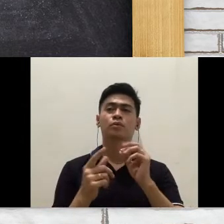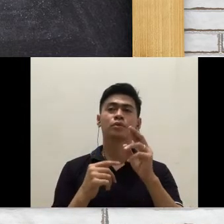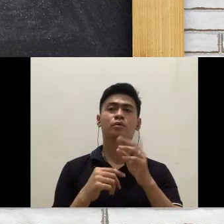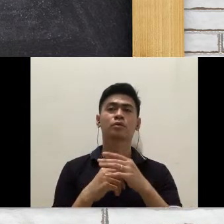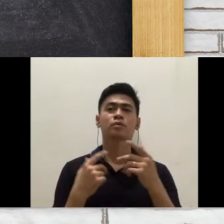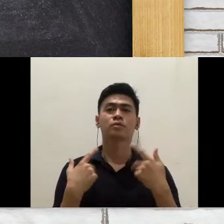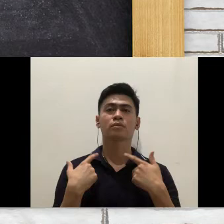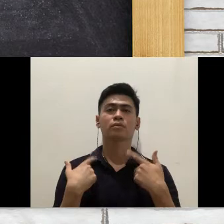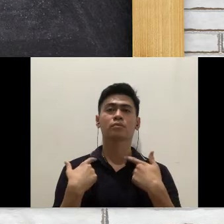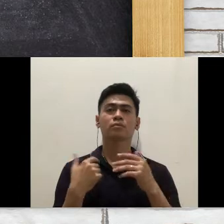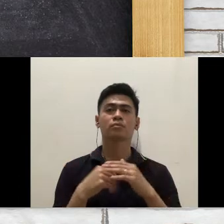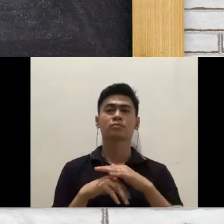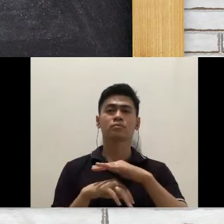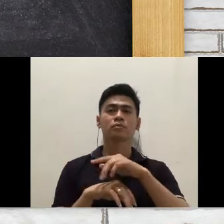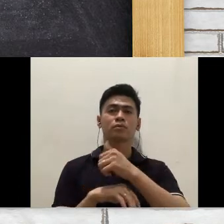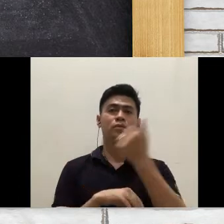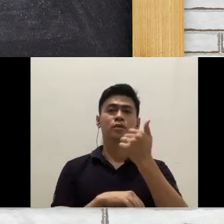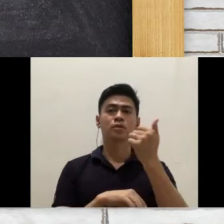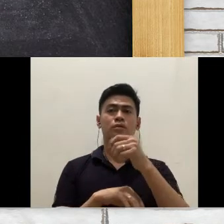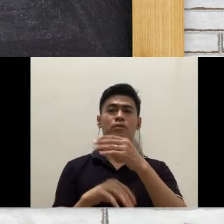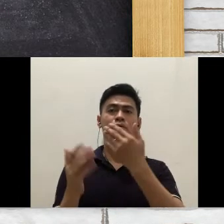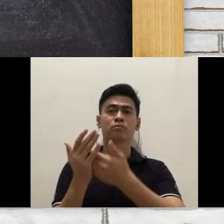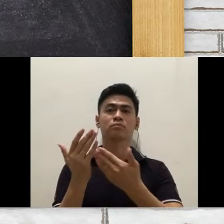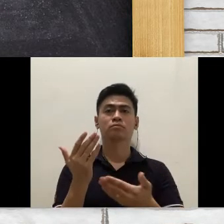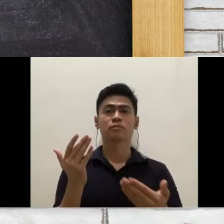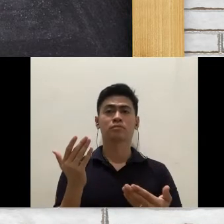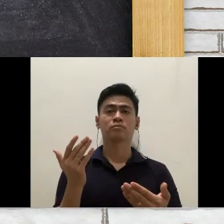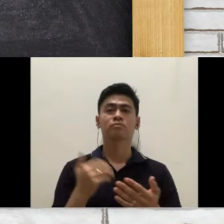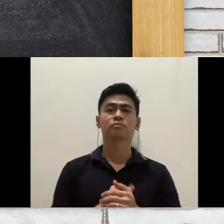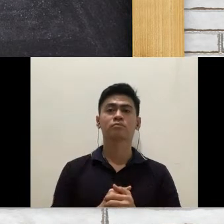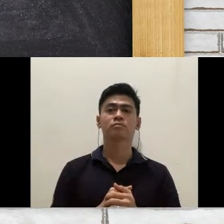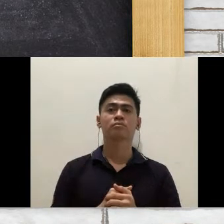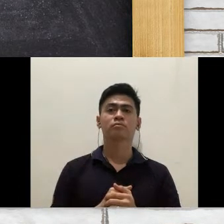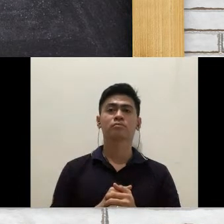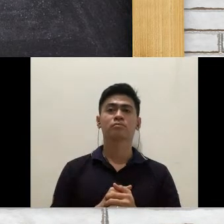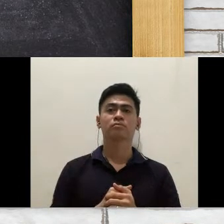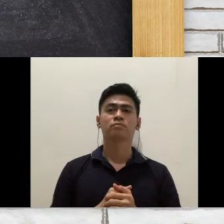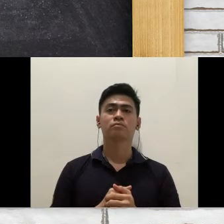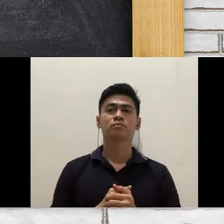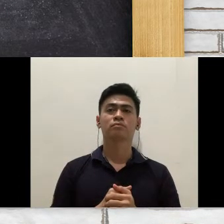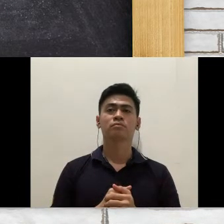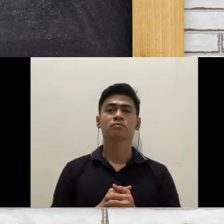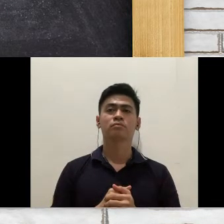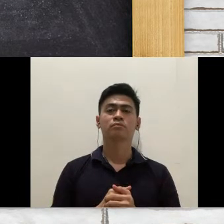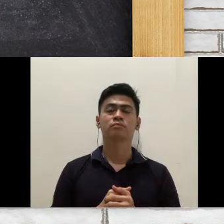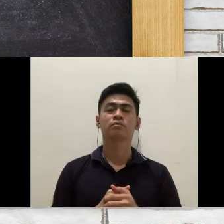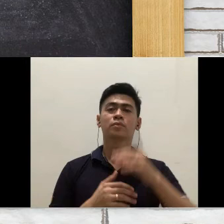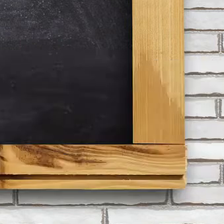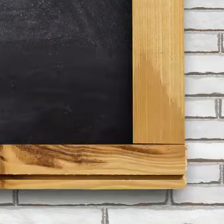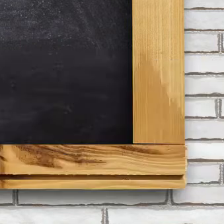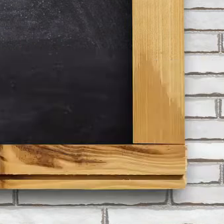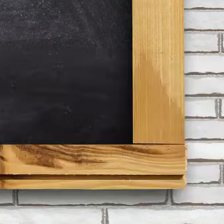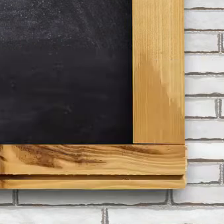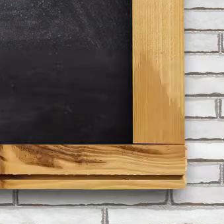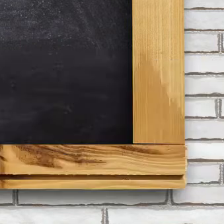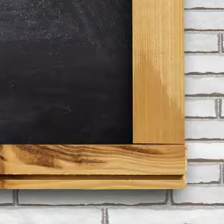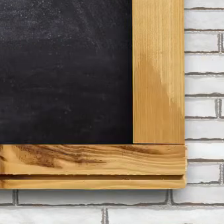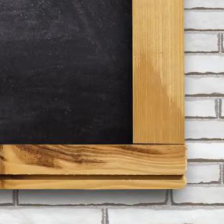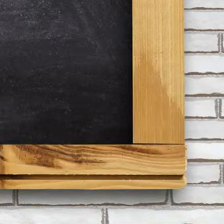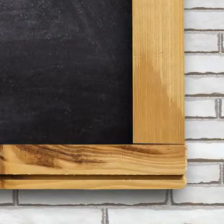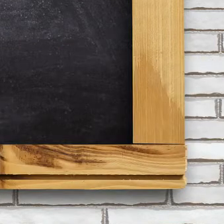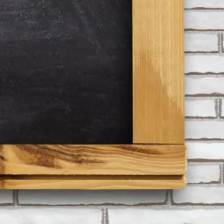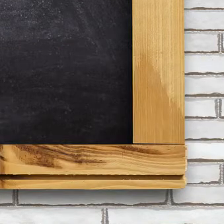through physical contact, either directly through touching or indirectly via a contaminated